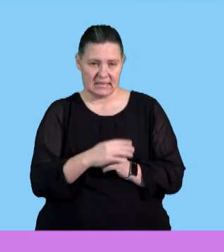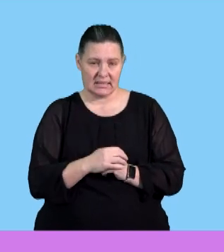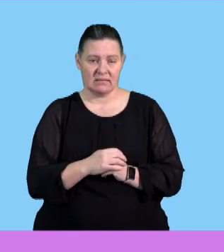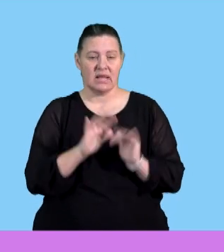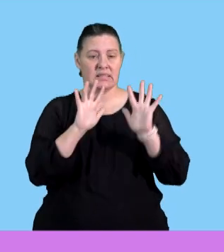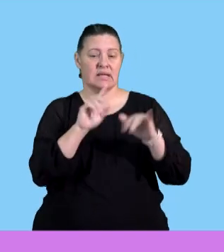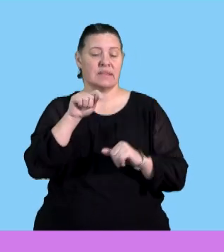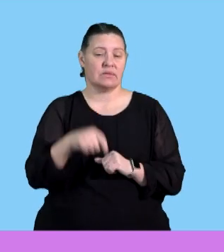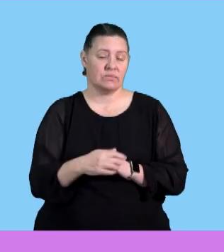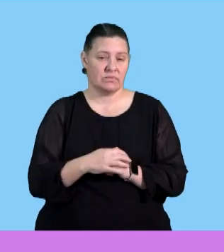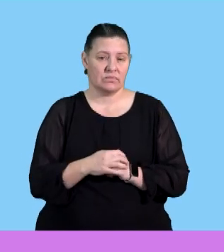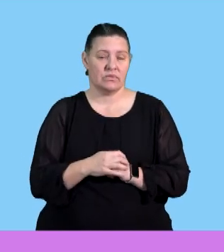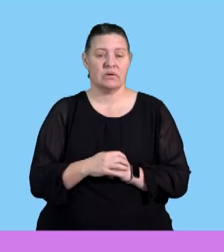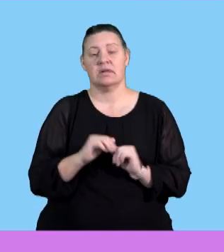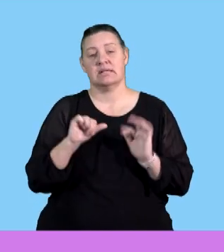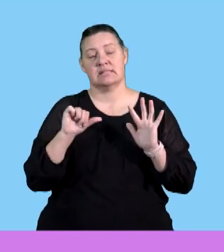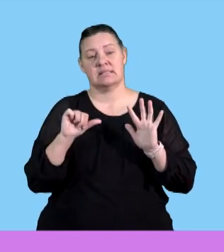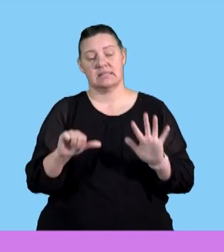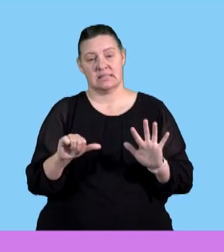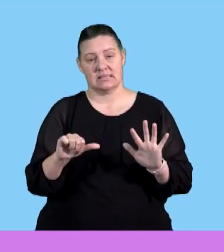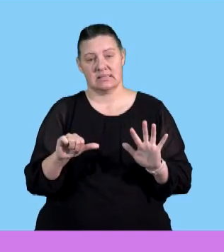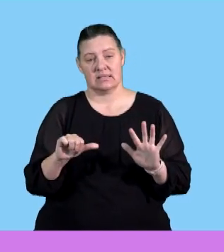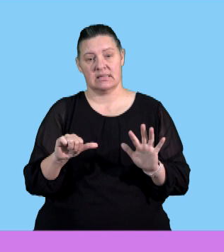will see it is